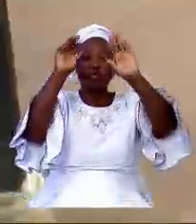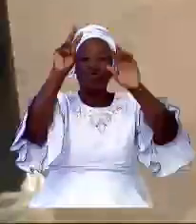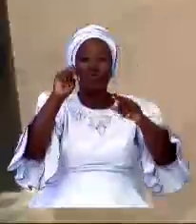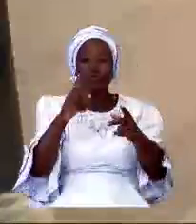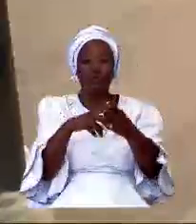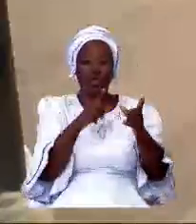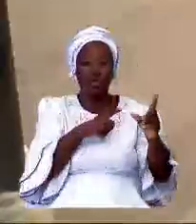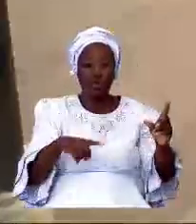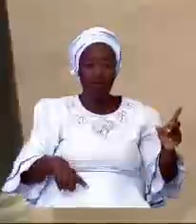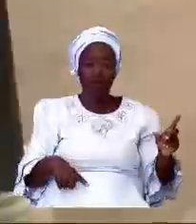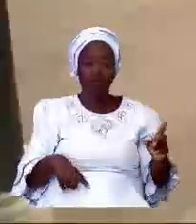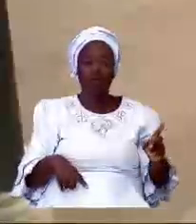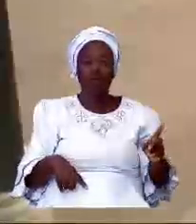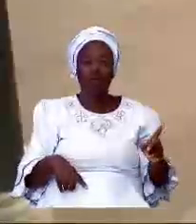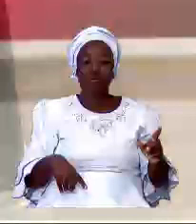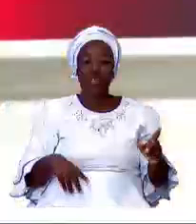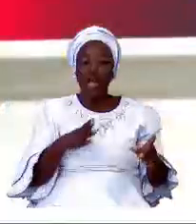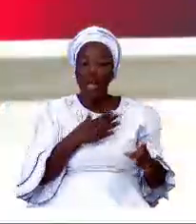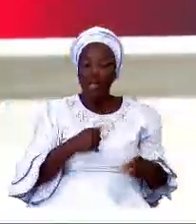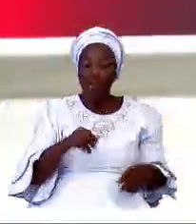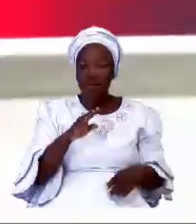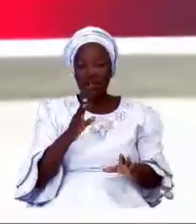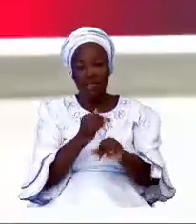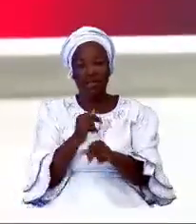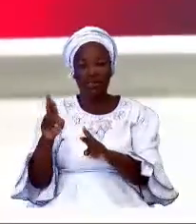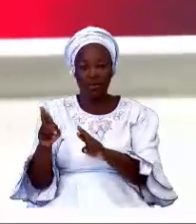Renew your consecration to the Lord.